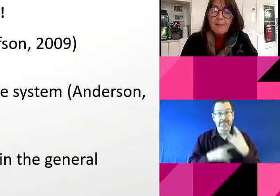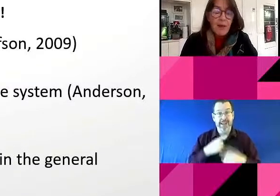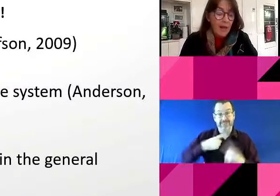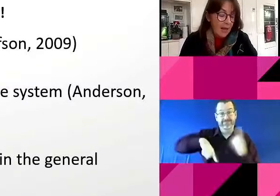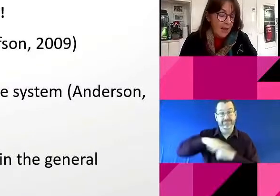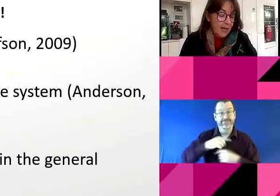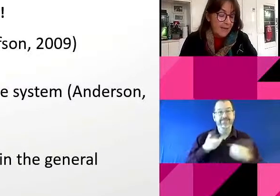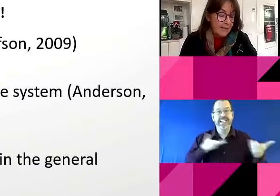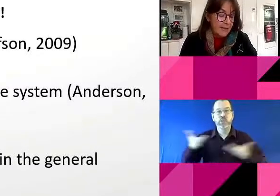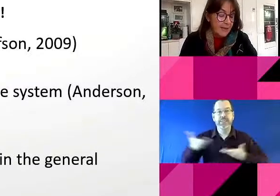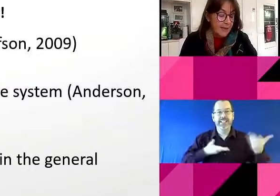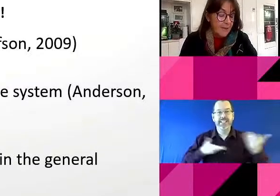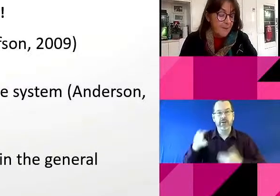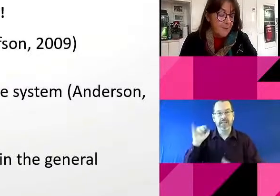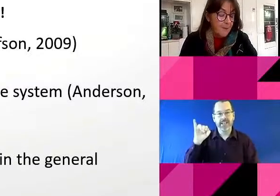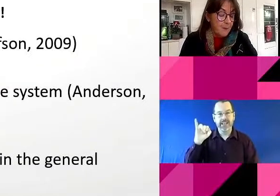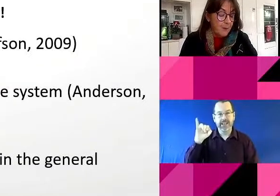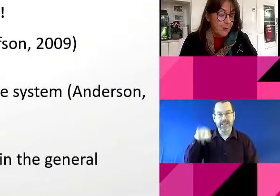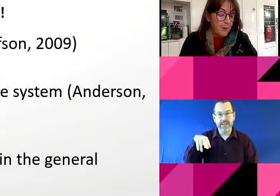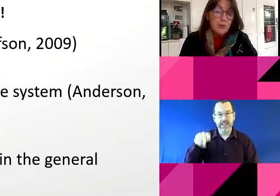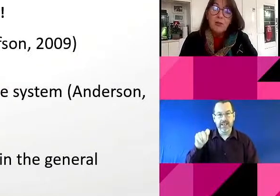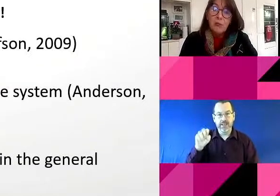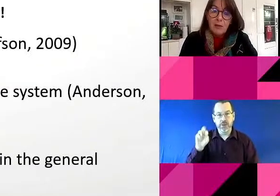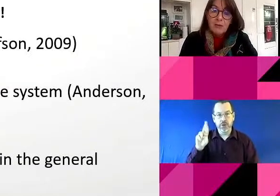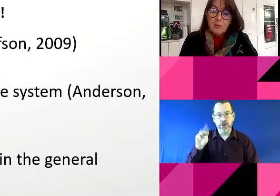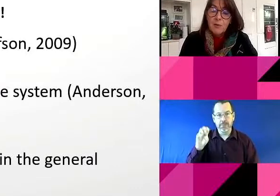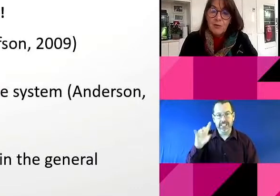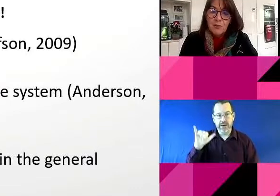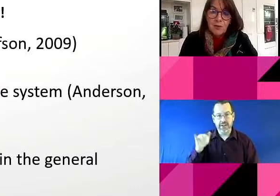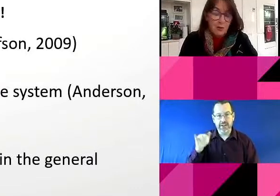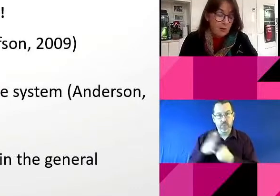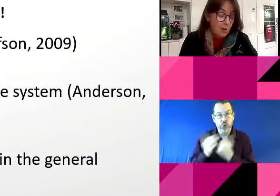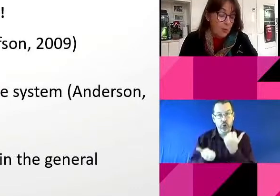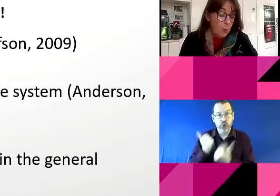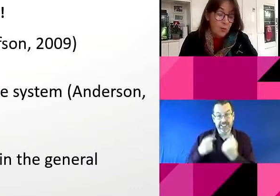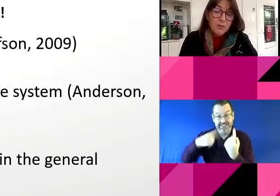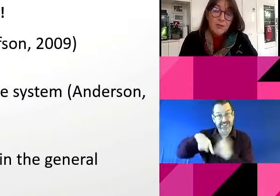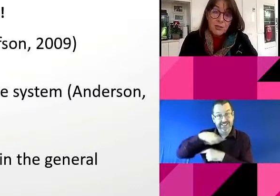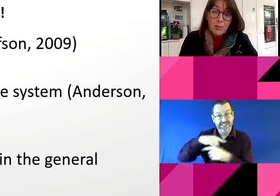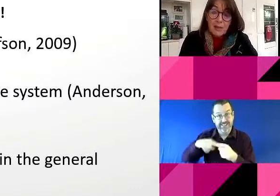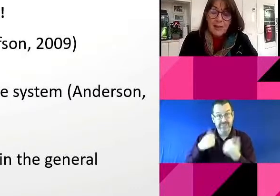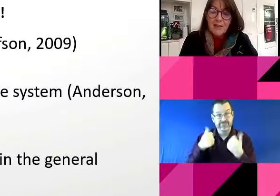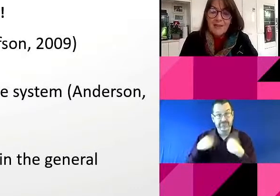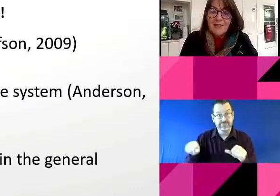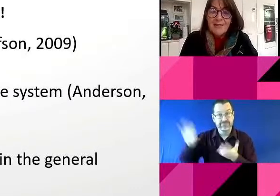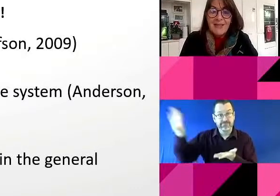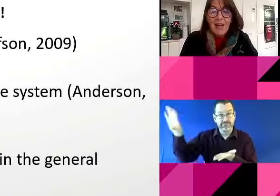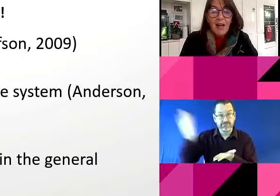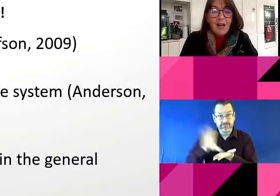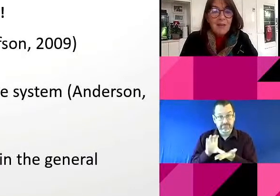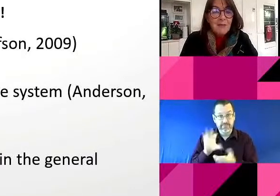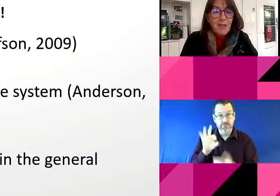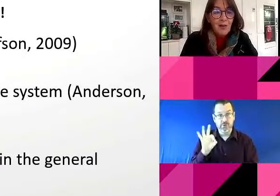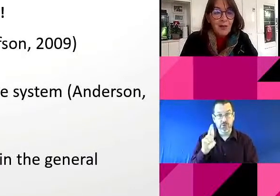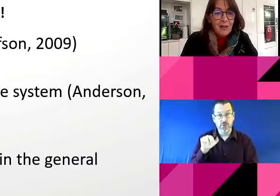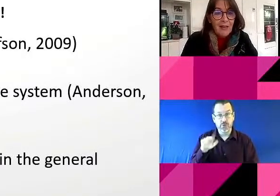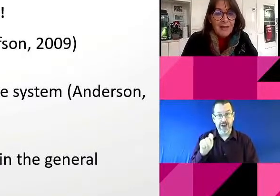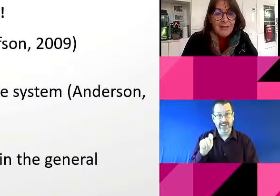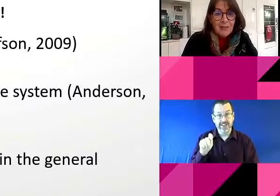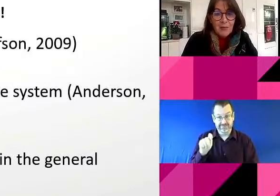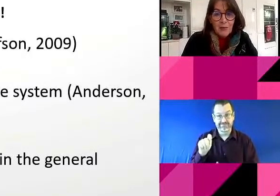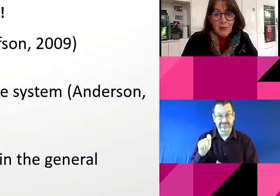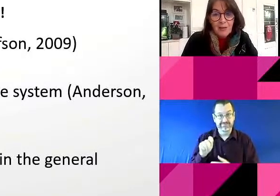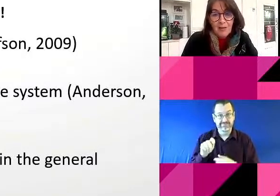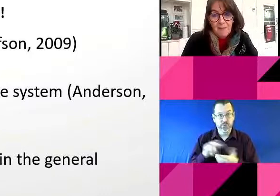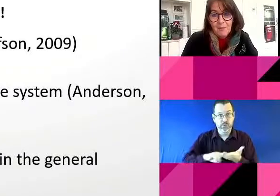Justice. And we got a grant, we got an award to make this. So I'll